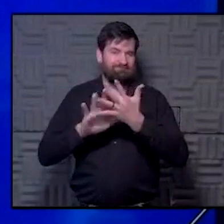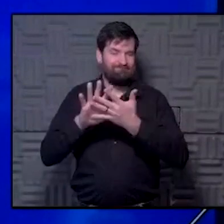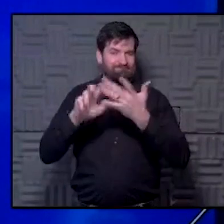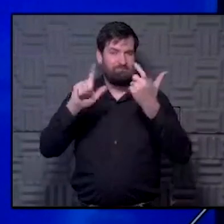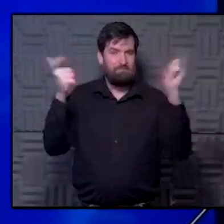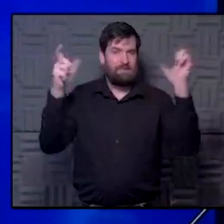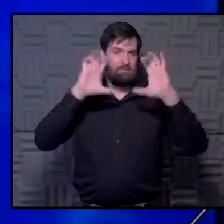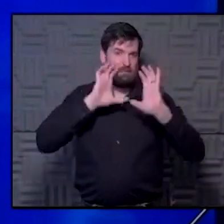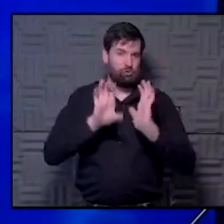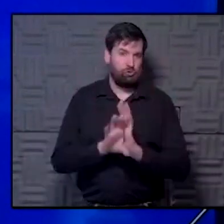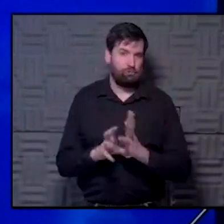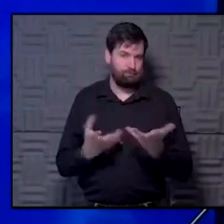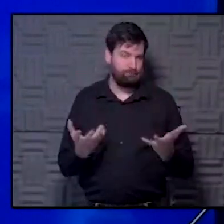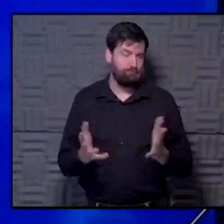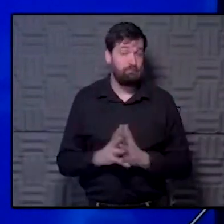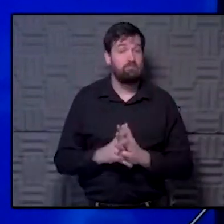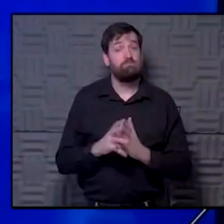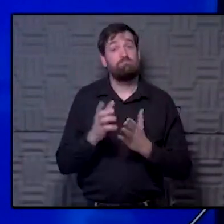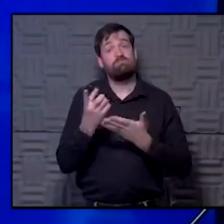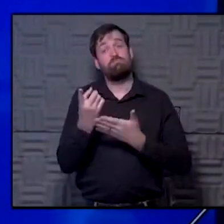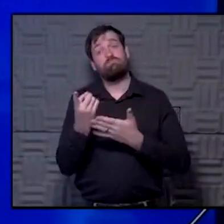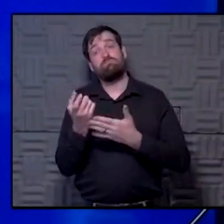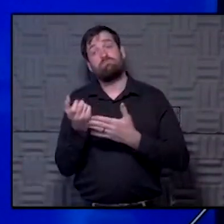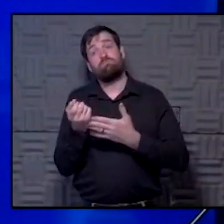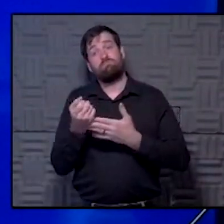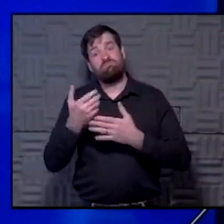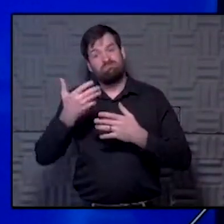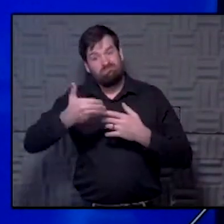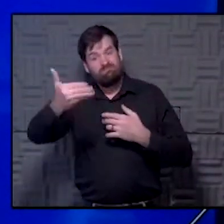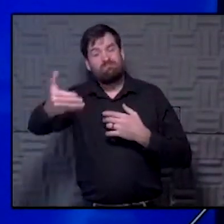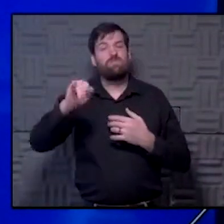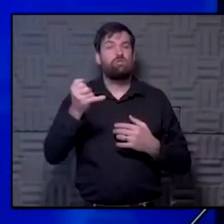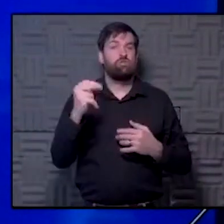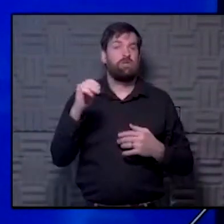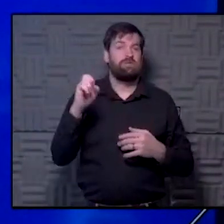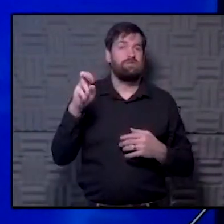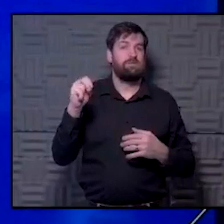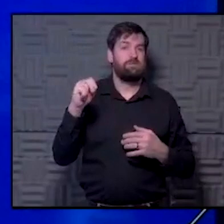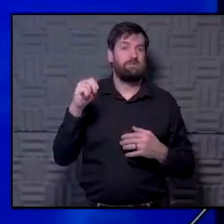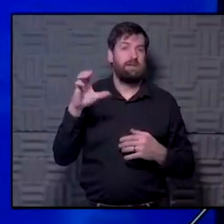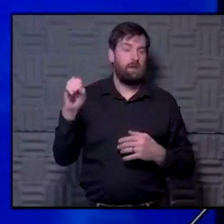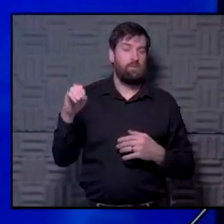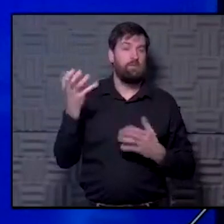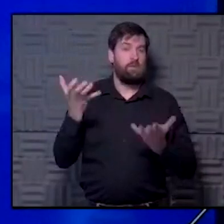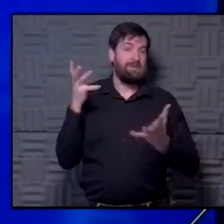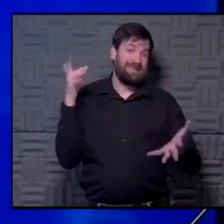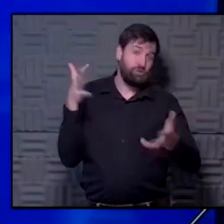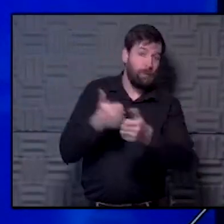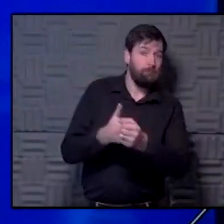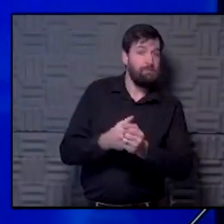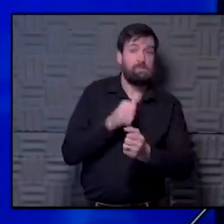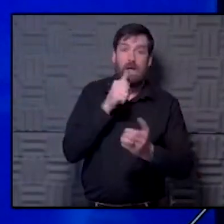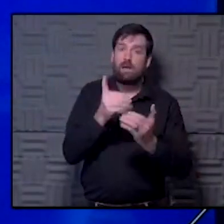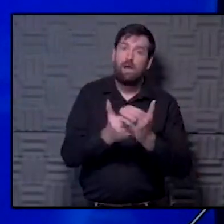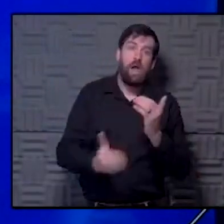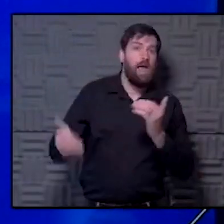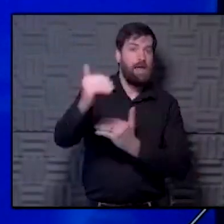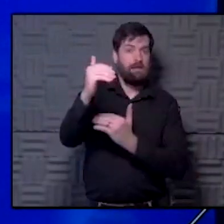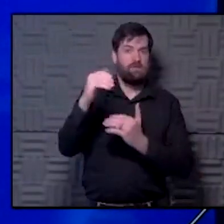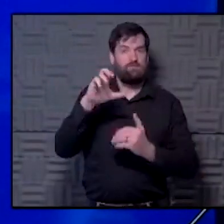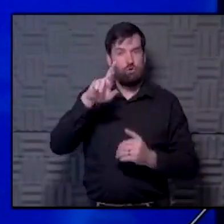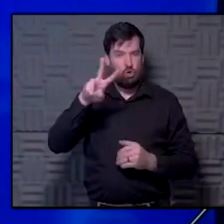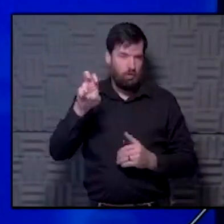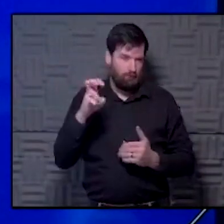over the course of several weeks, it does seem like Johnson County has at least been able to catch up, maybe not get ahead of the curve, if you